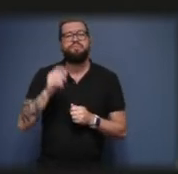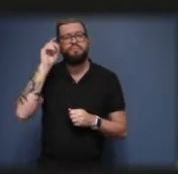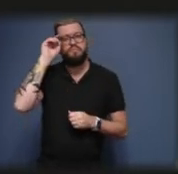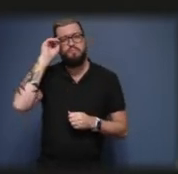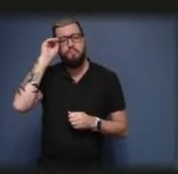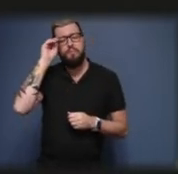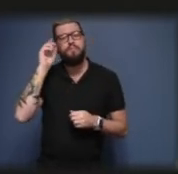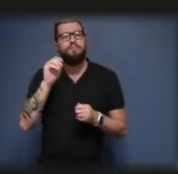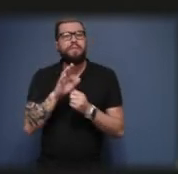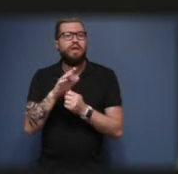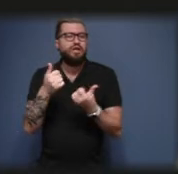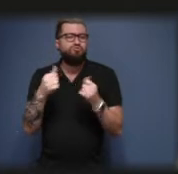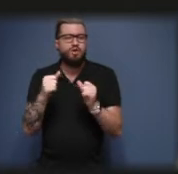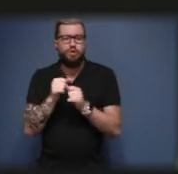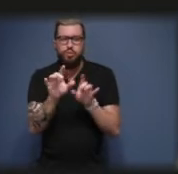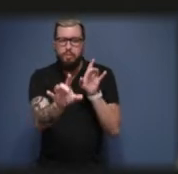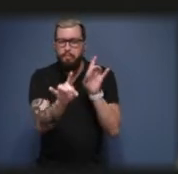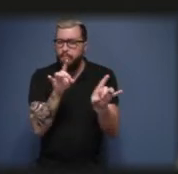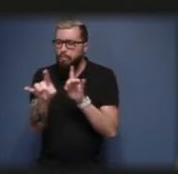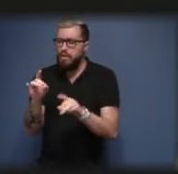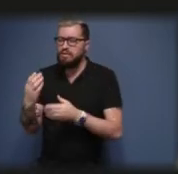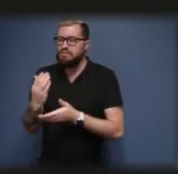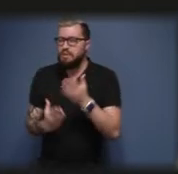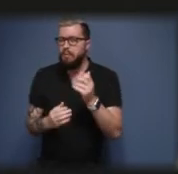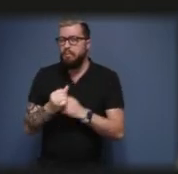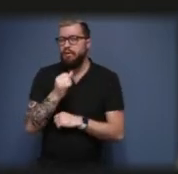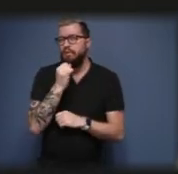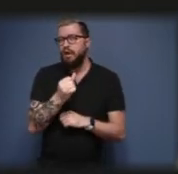with ones that aren't too